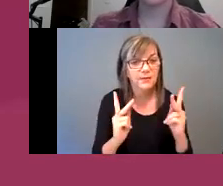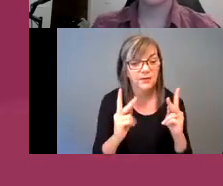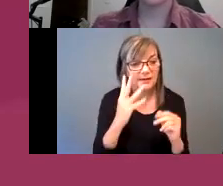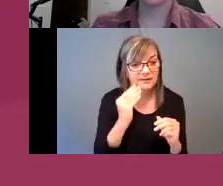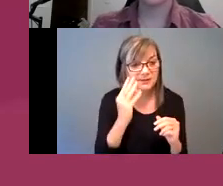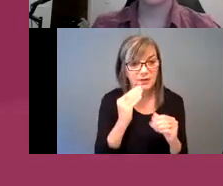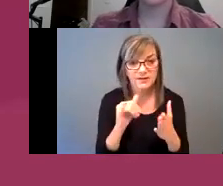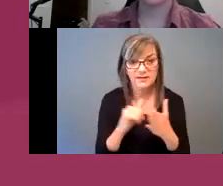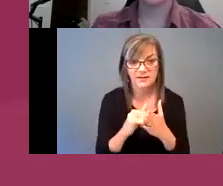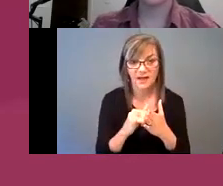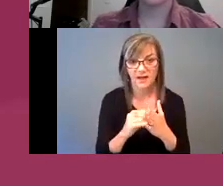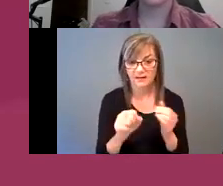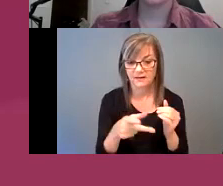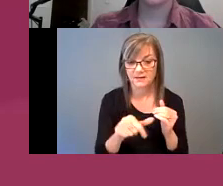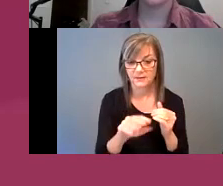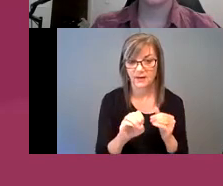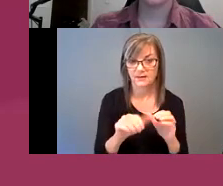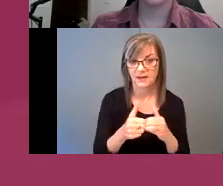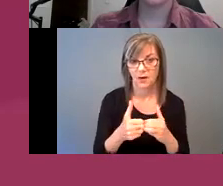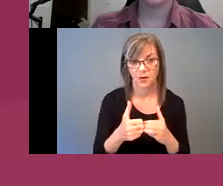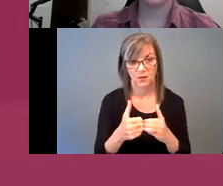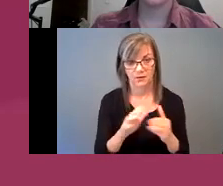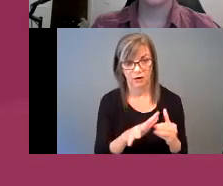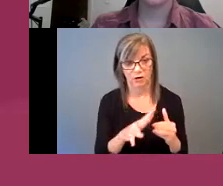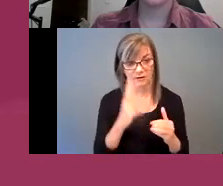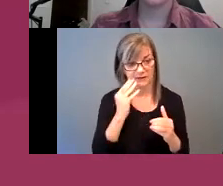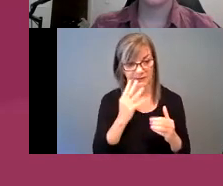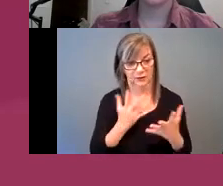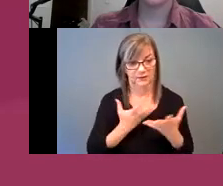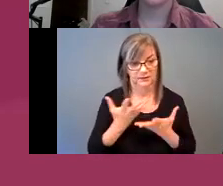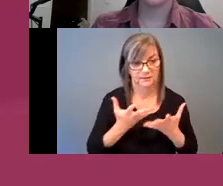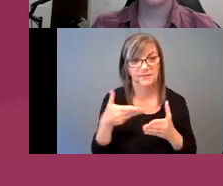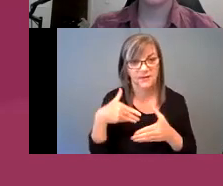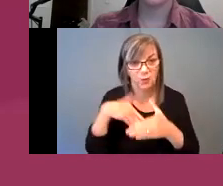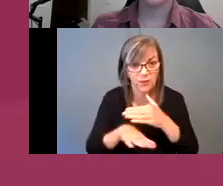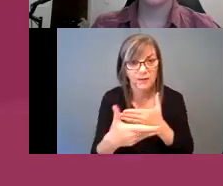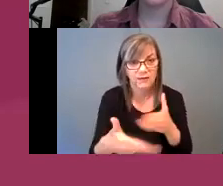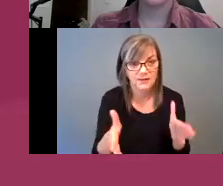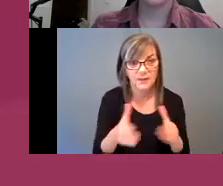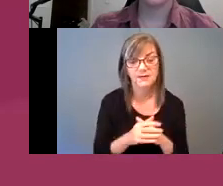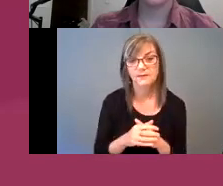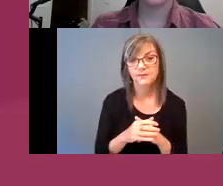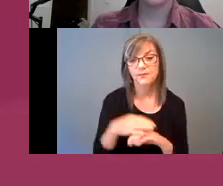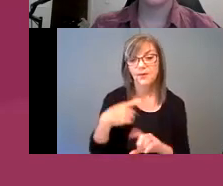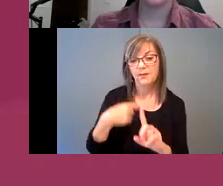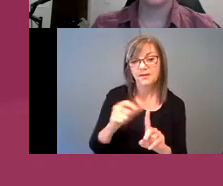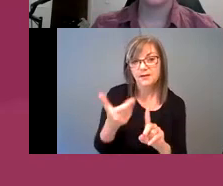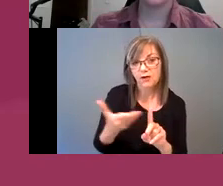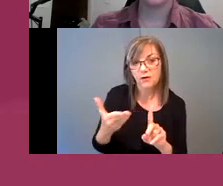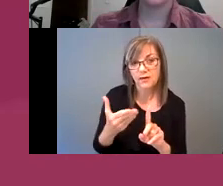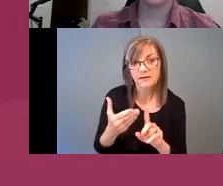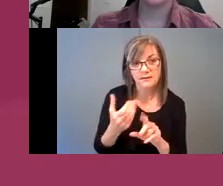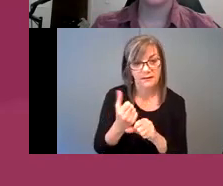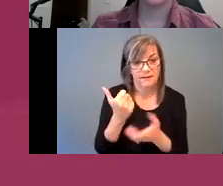Those are things to consider. And what other considerations contribute to the possibility of healing from that